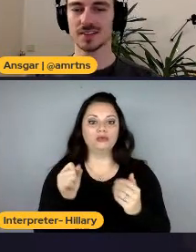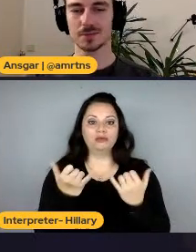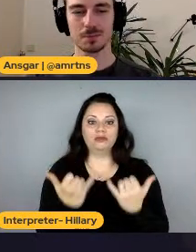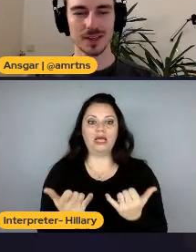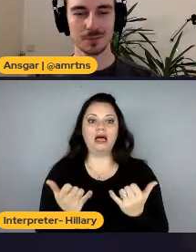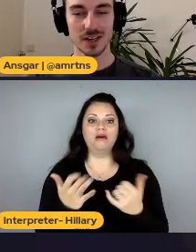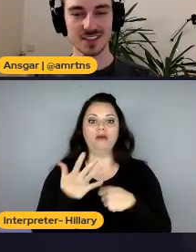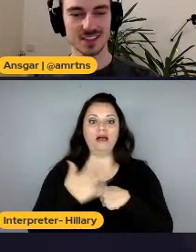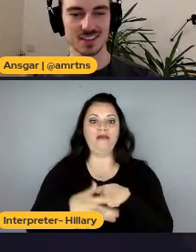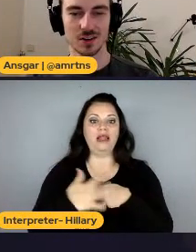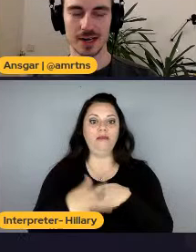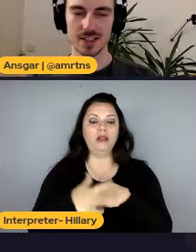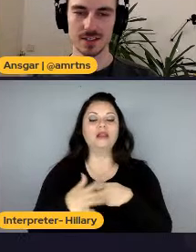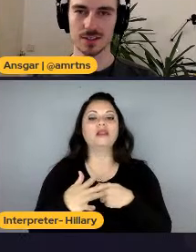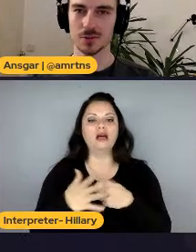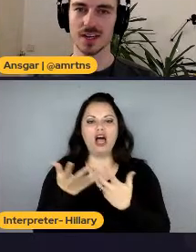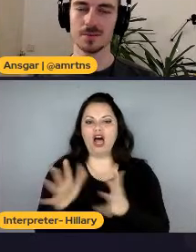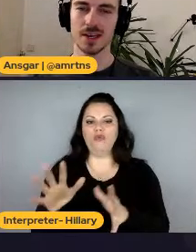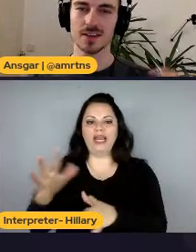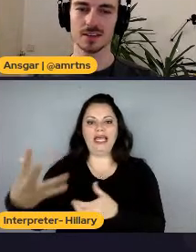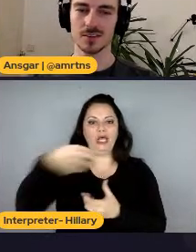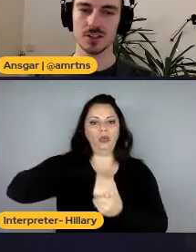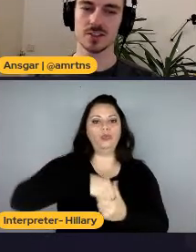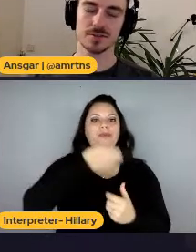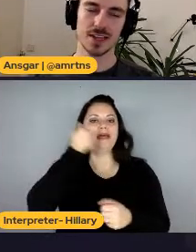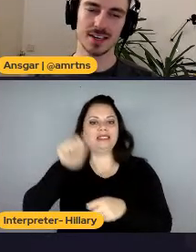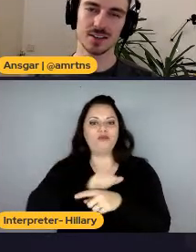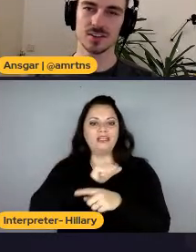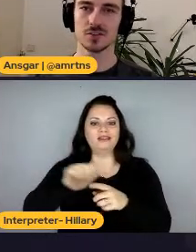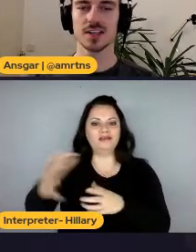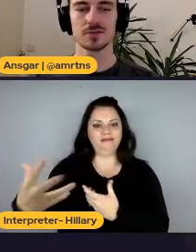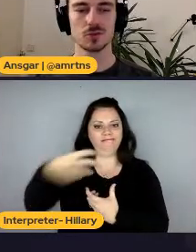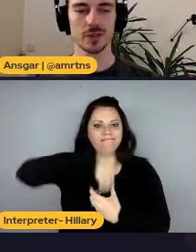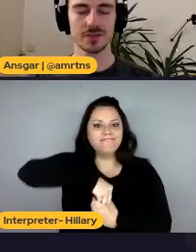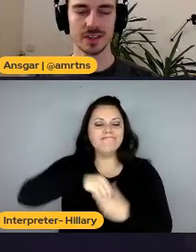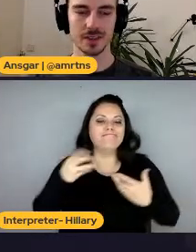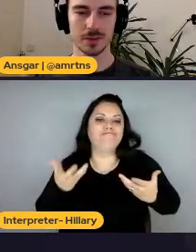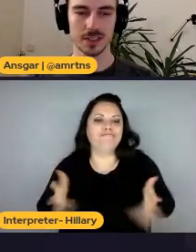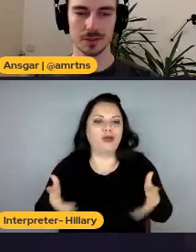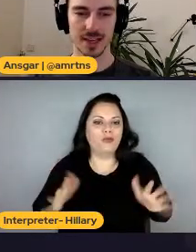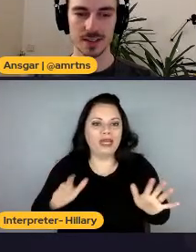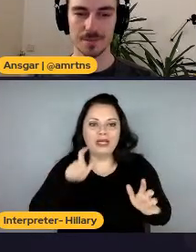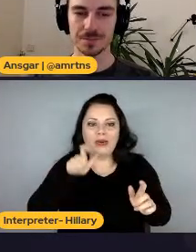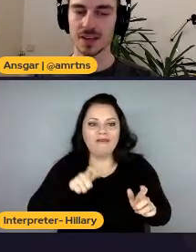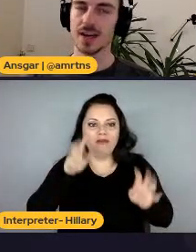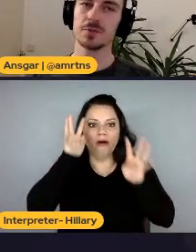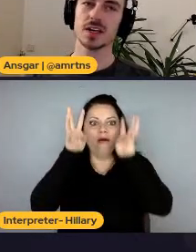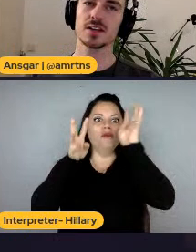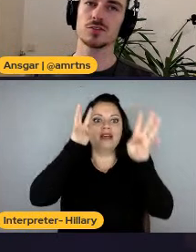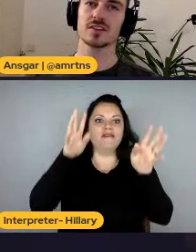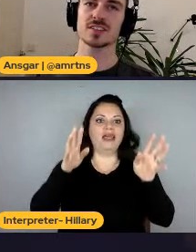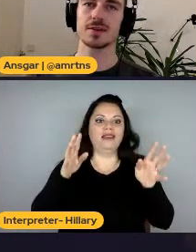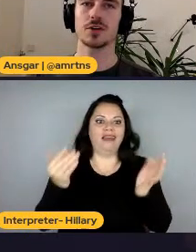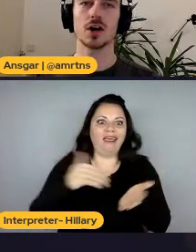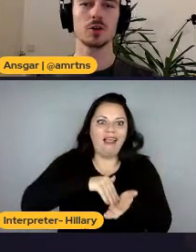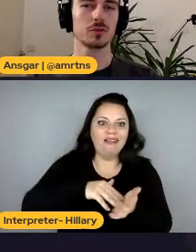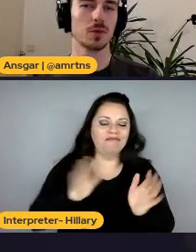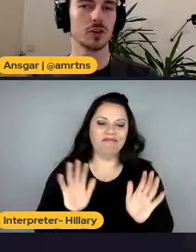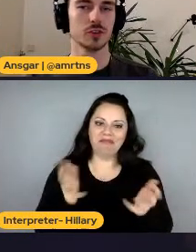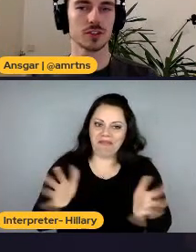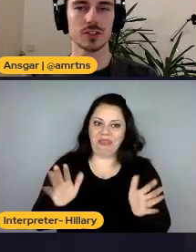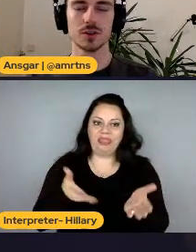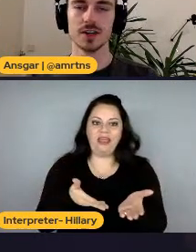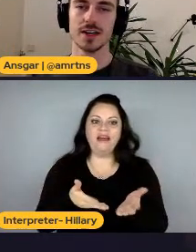of best practices already. So we can make use of that and don't have to reinvent the wheel for that. And we can do the same for our